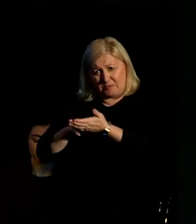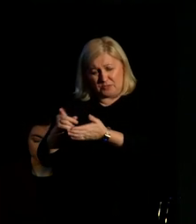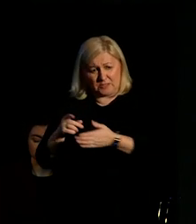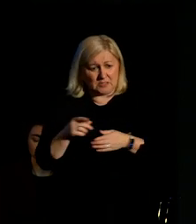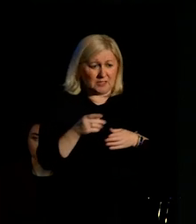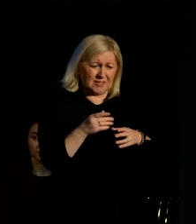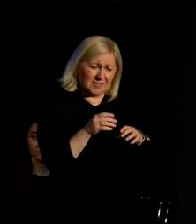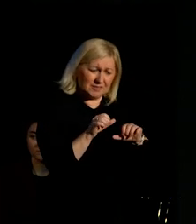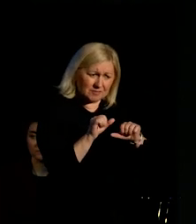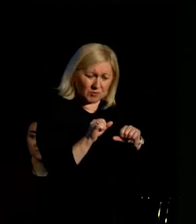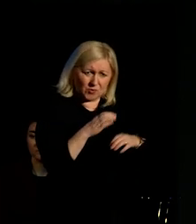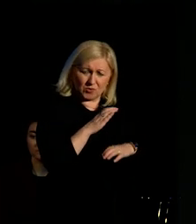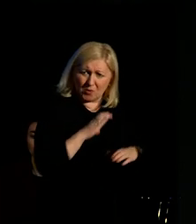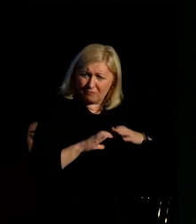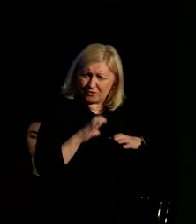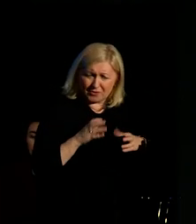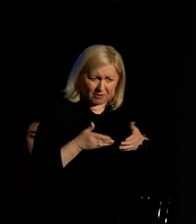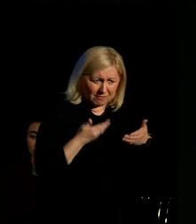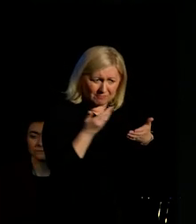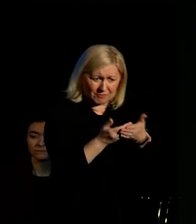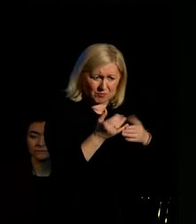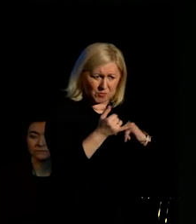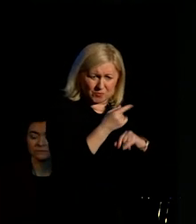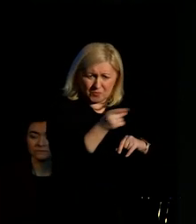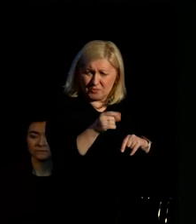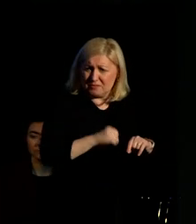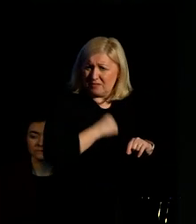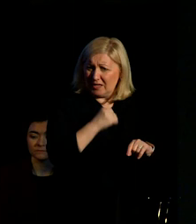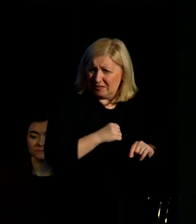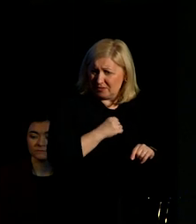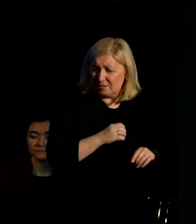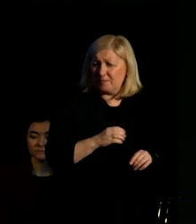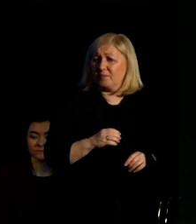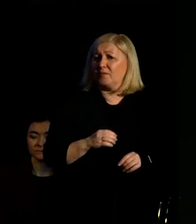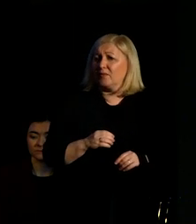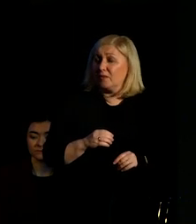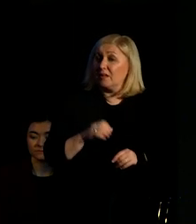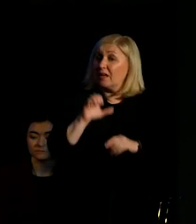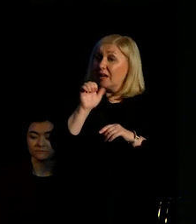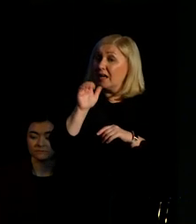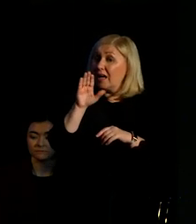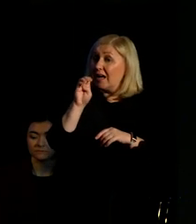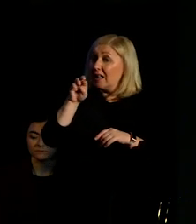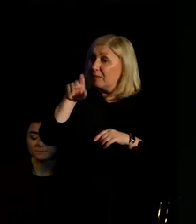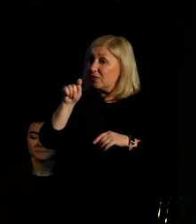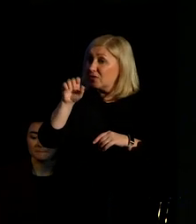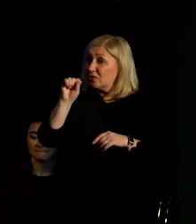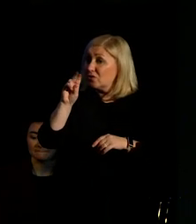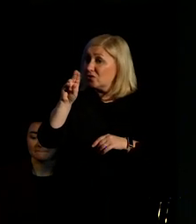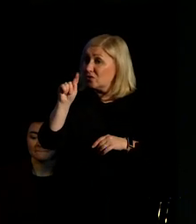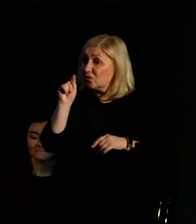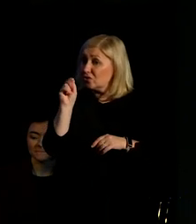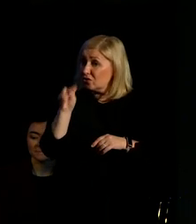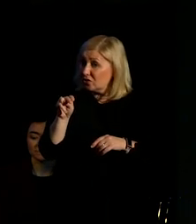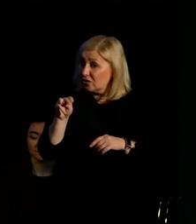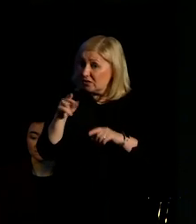corpses. Albert Sutton, who also served with a liberation unit, spoke of feeling his military service